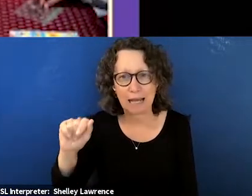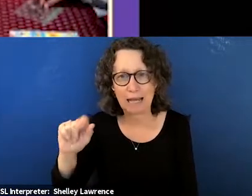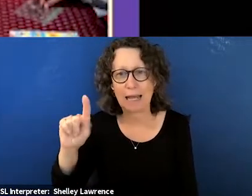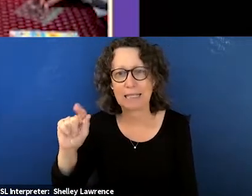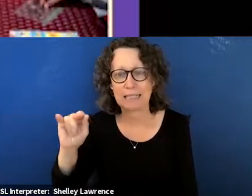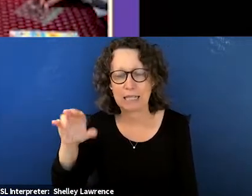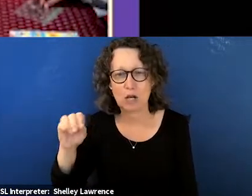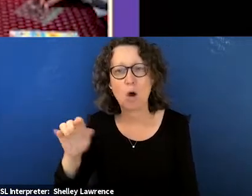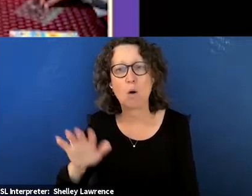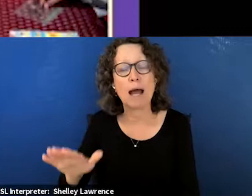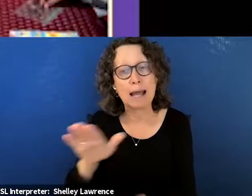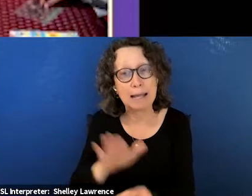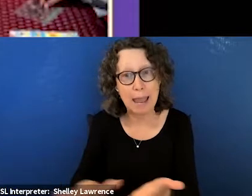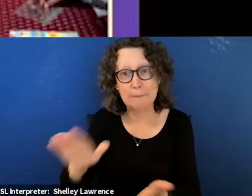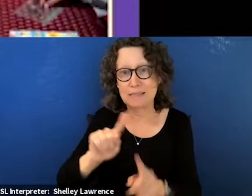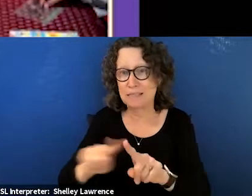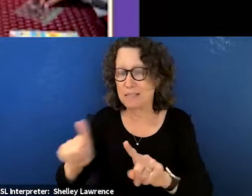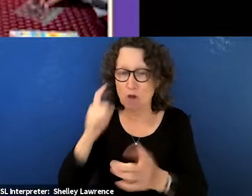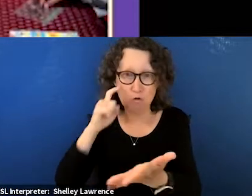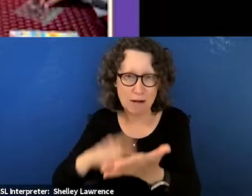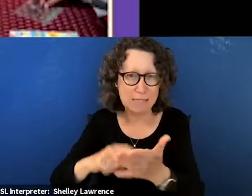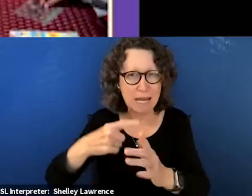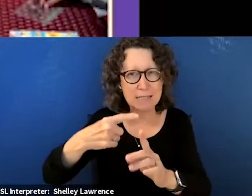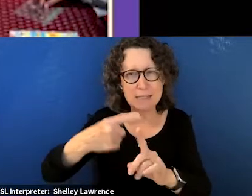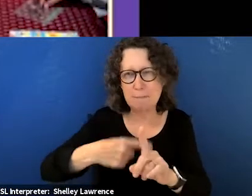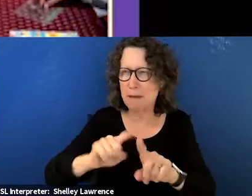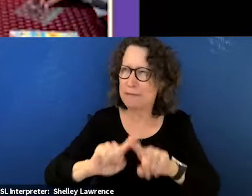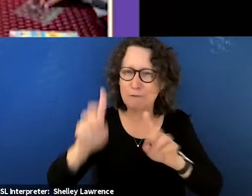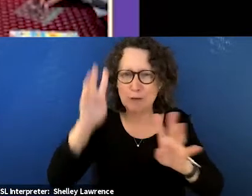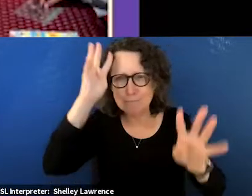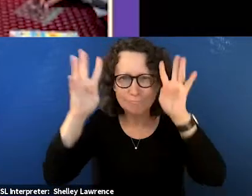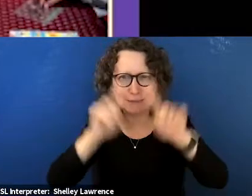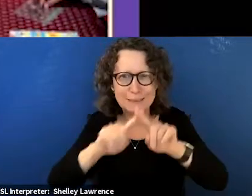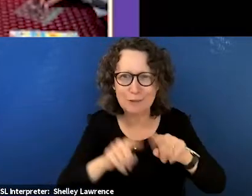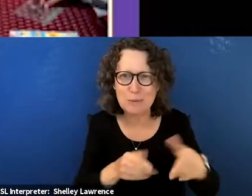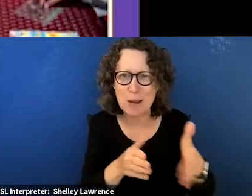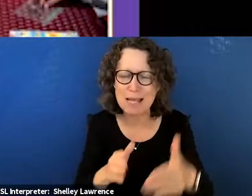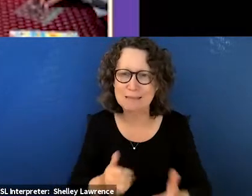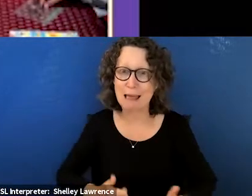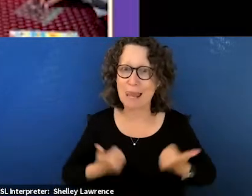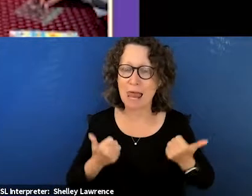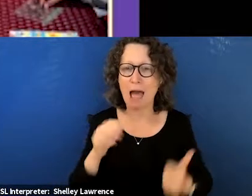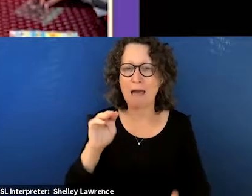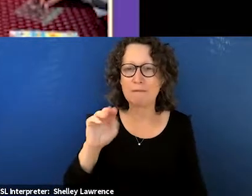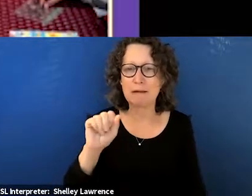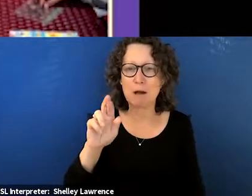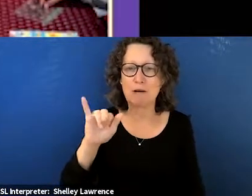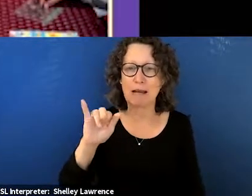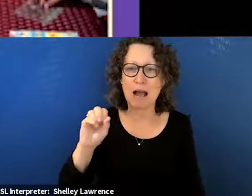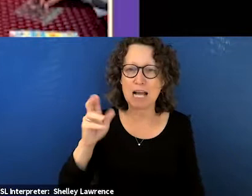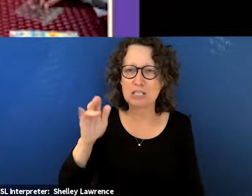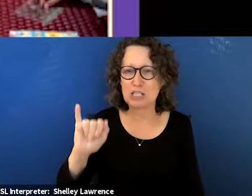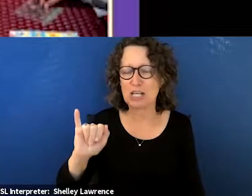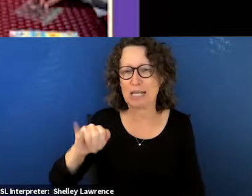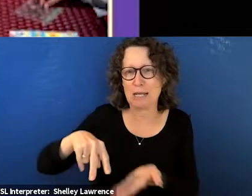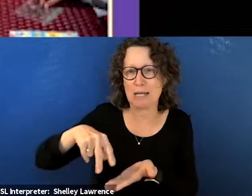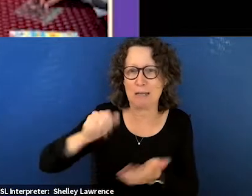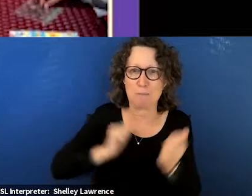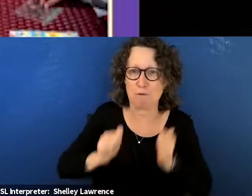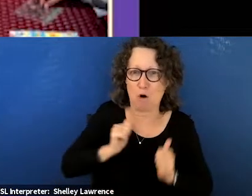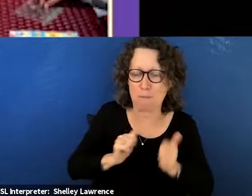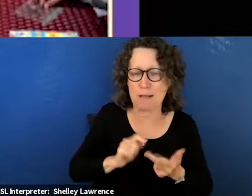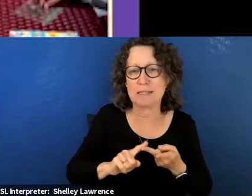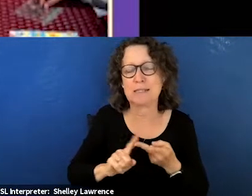our campuses are recognizing the month in all kinds of creative ways. Live mariachi performances in the quad, Latinx